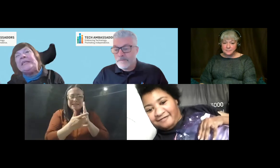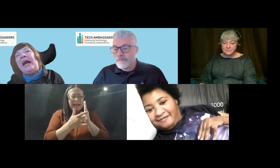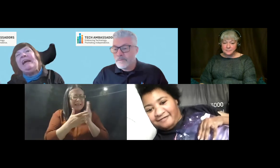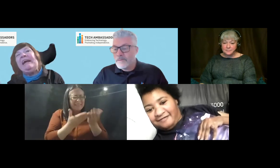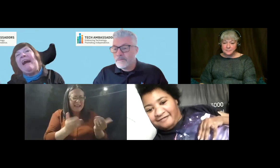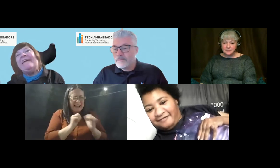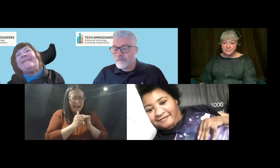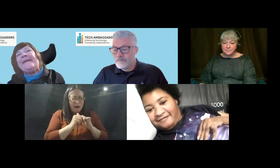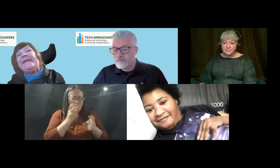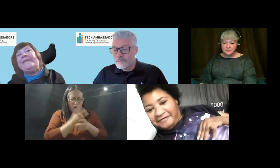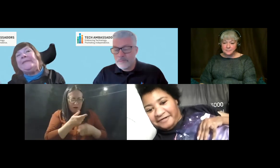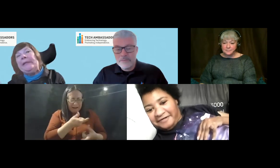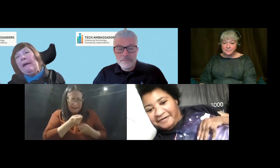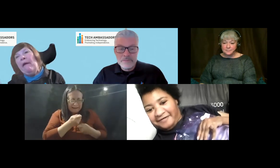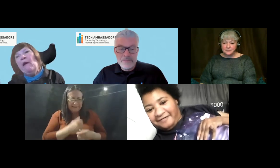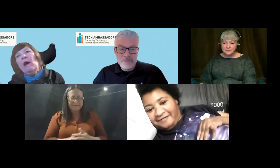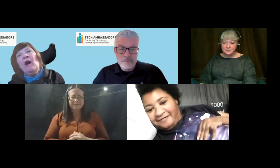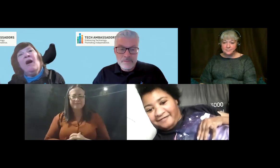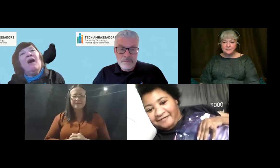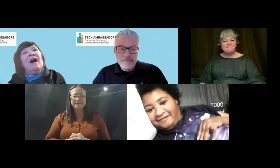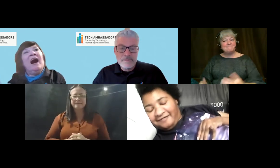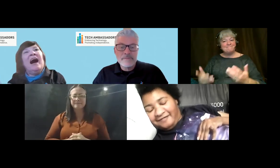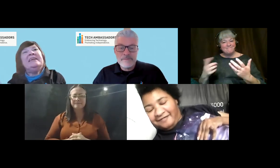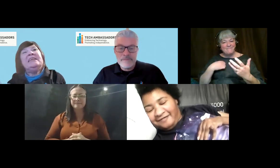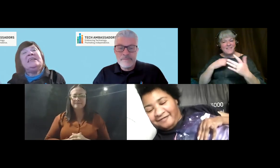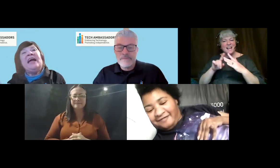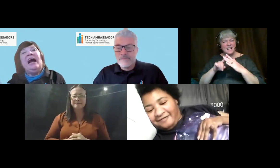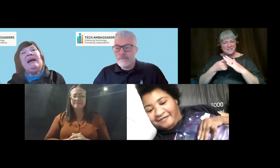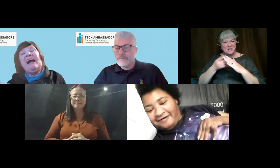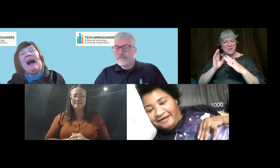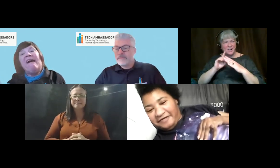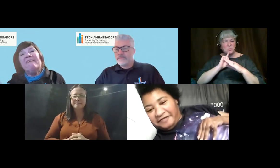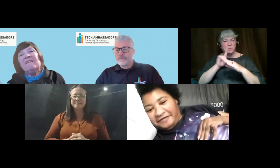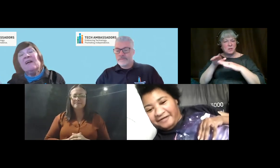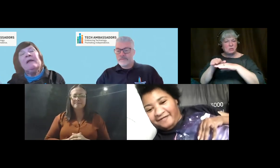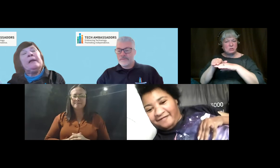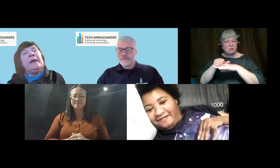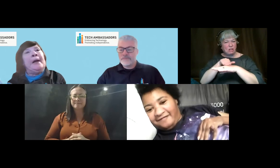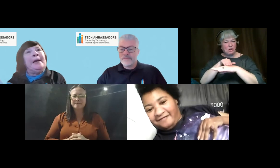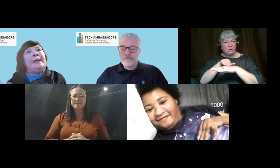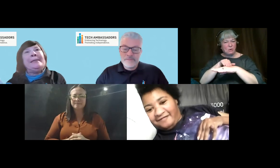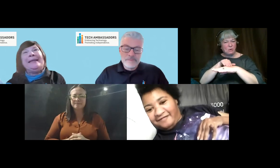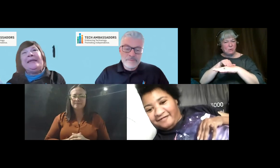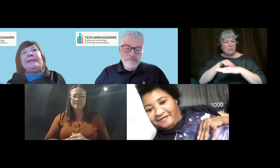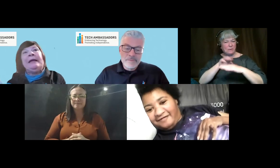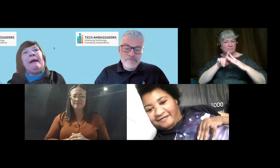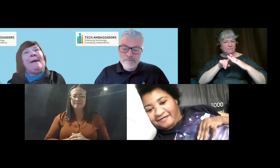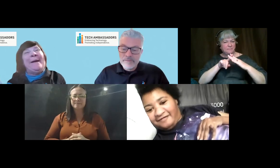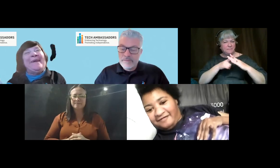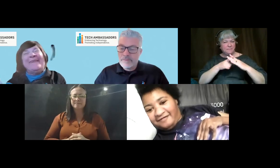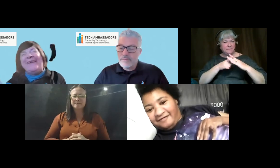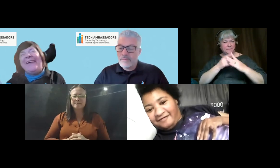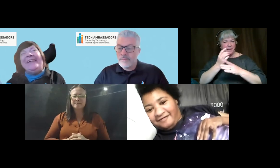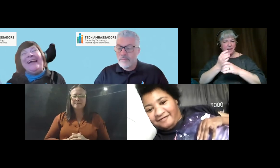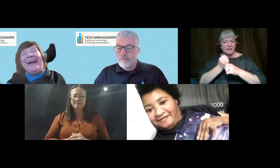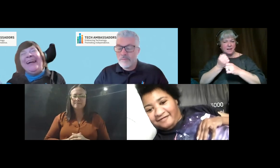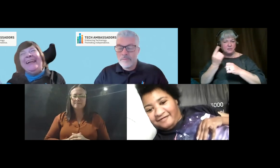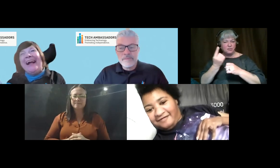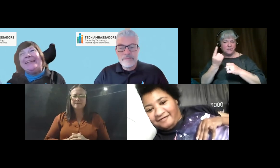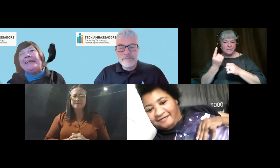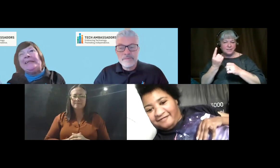I started out real slow. I started out with just